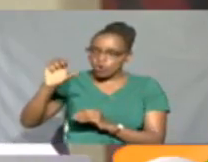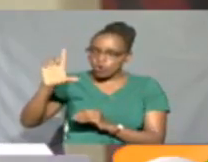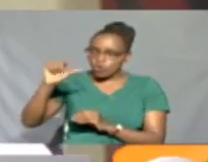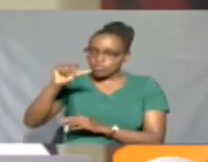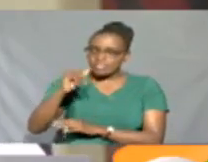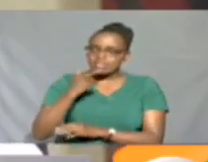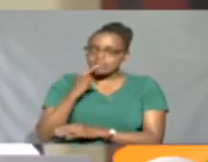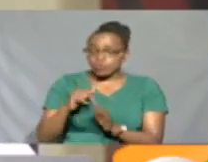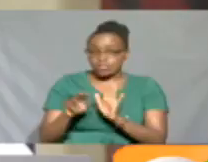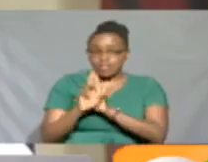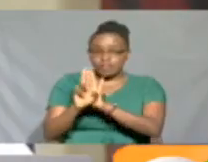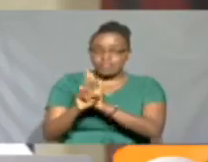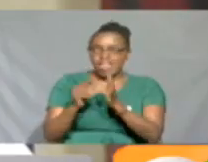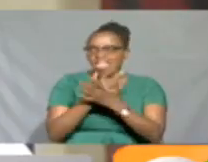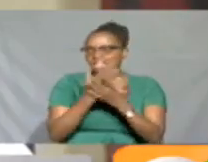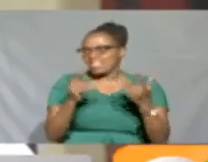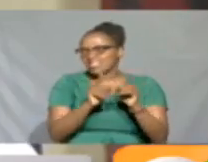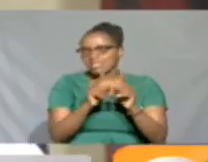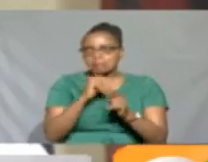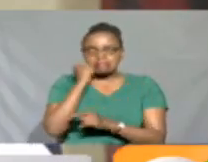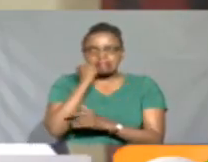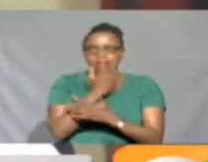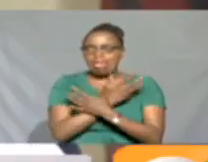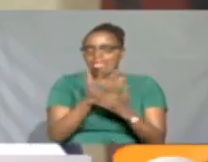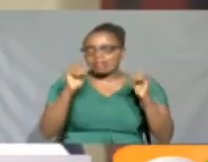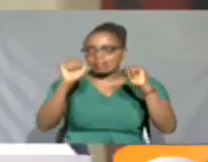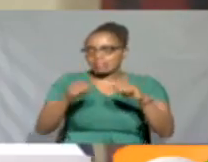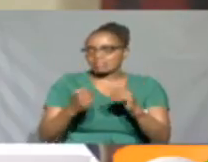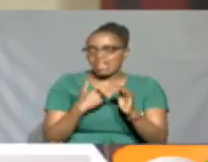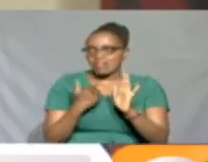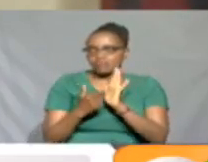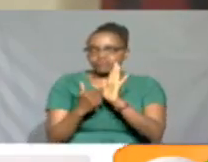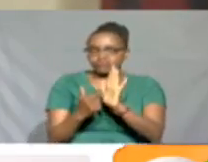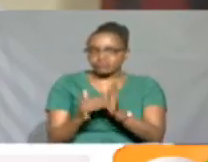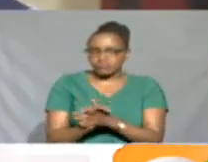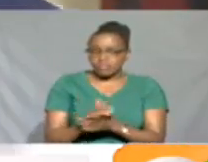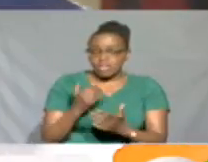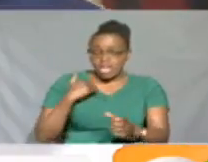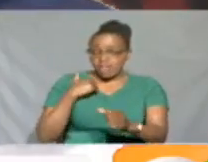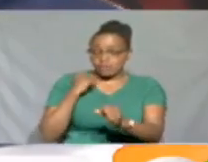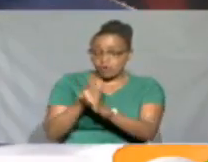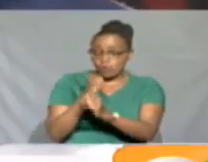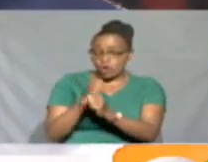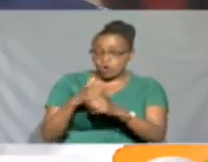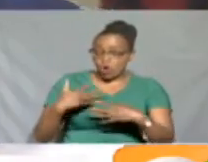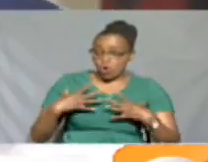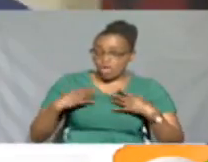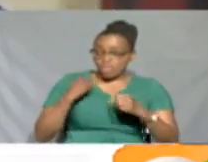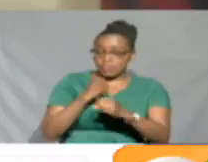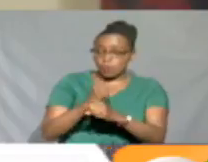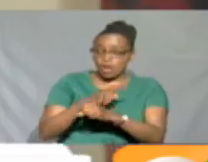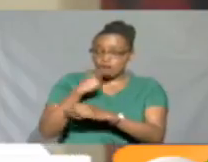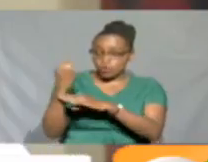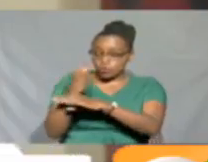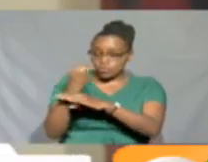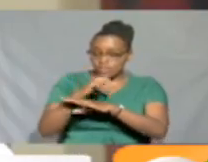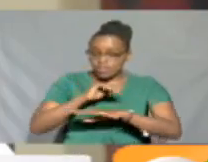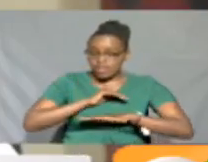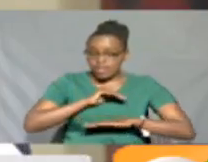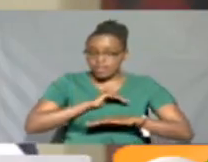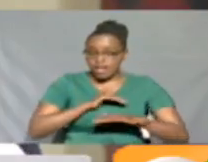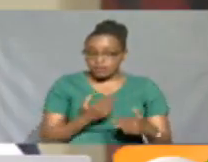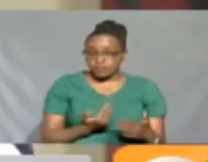cancer presents like any other illness. So are we having personnel and health workers who are trained enough